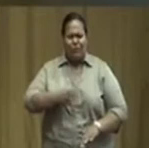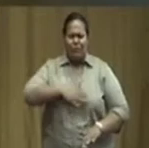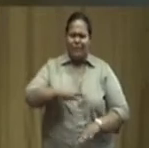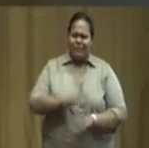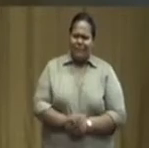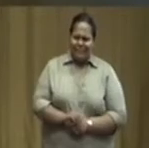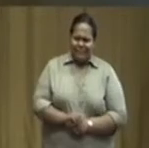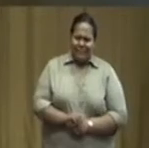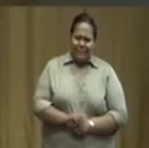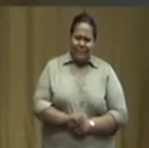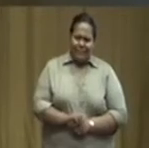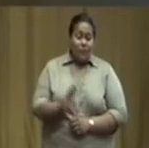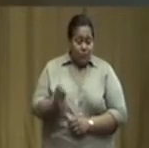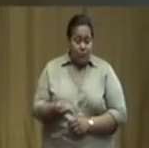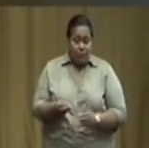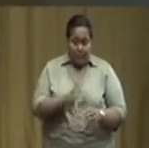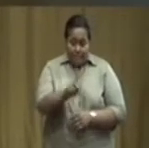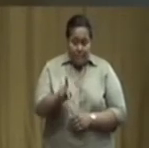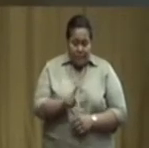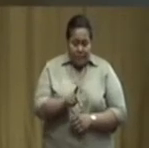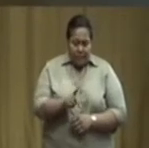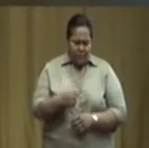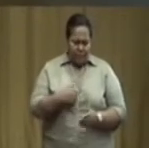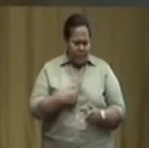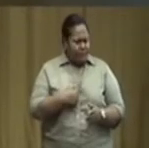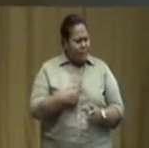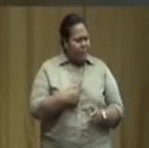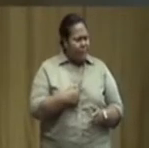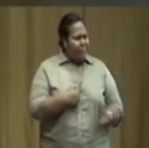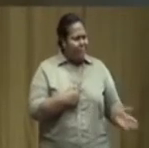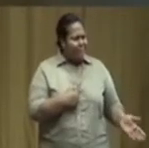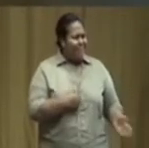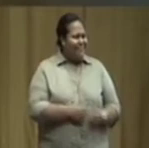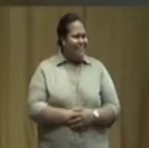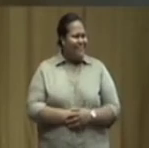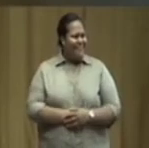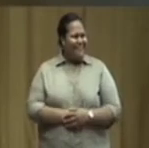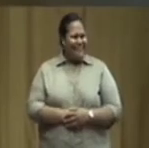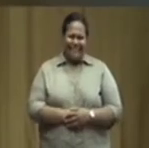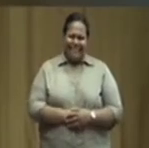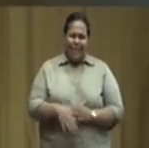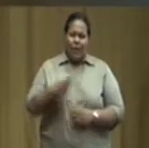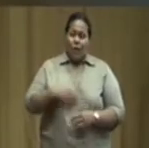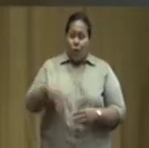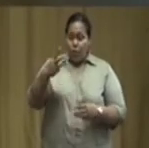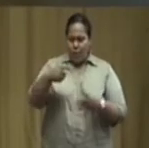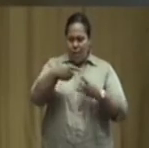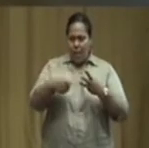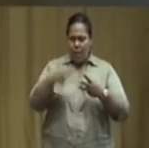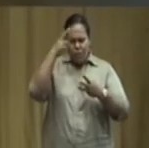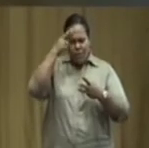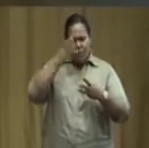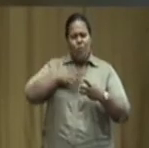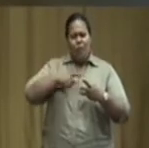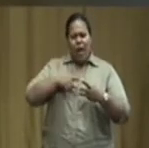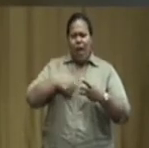generally. So to follow Ernest's mother's advice, I'll just give 3 reasons that came to mind when I was thinking about why